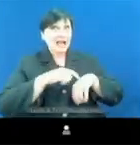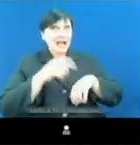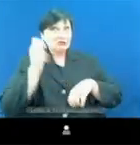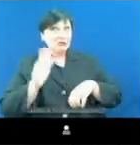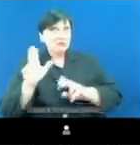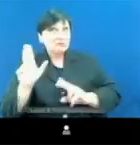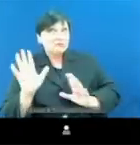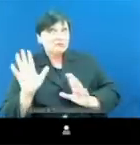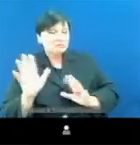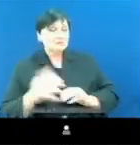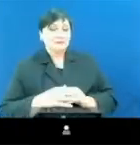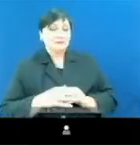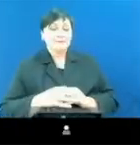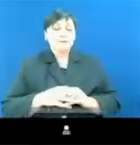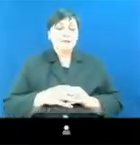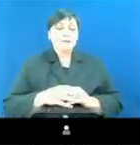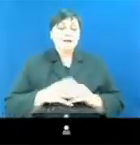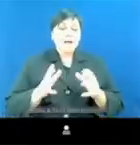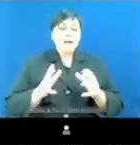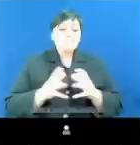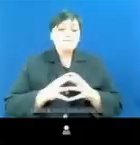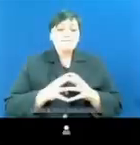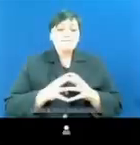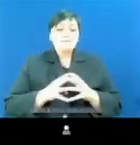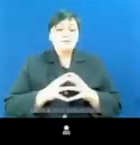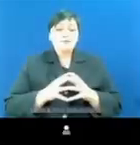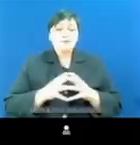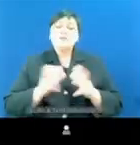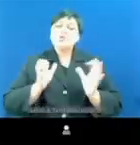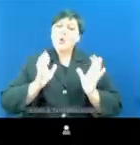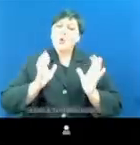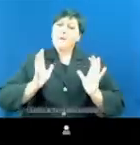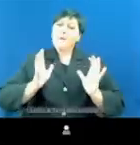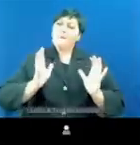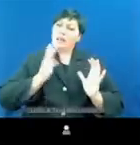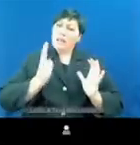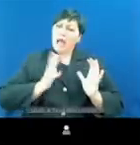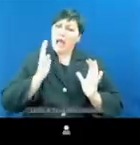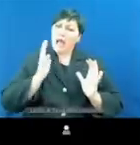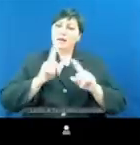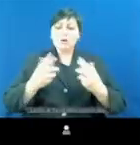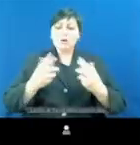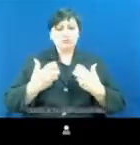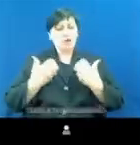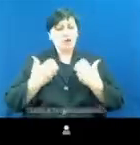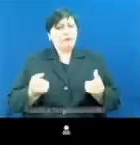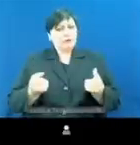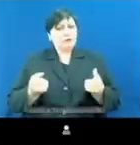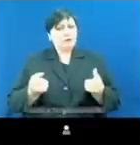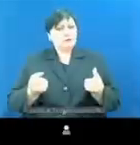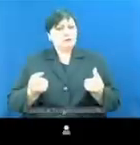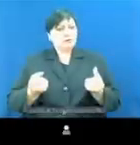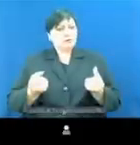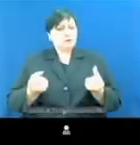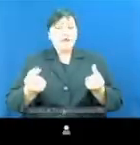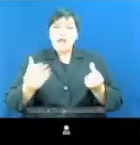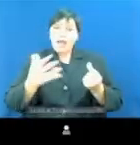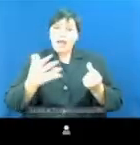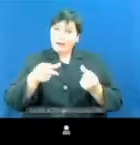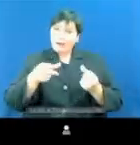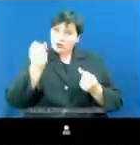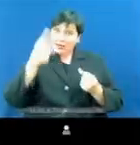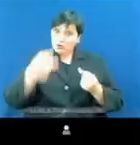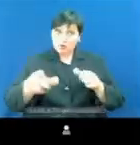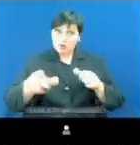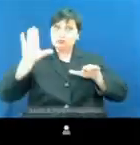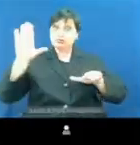So, but, polite but confident. I mean, you have taken an oath to interpret accurately, and if there's